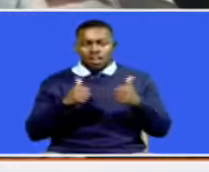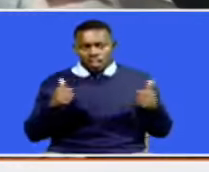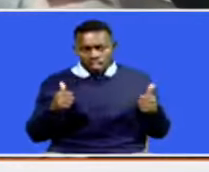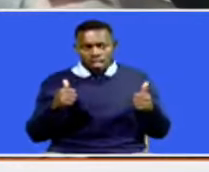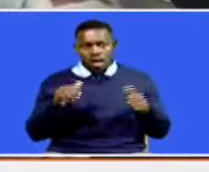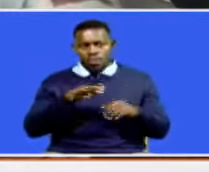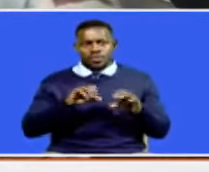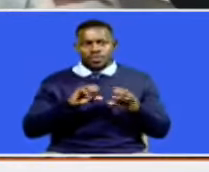society.